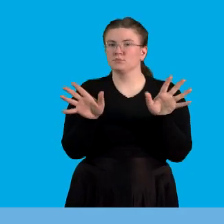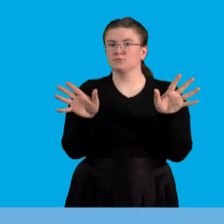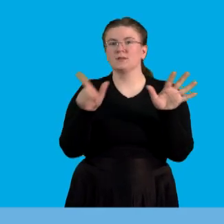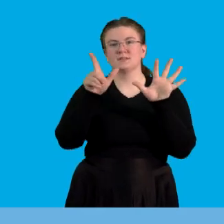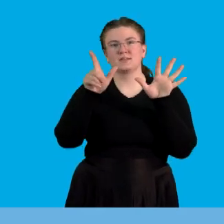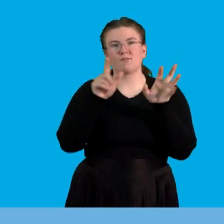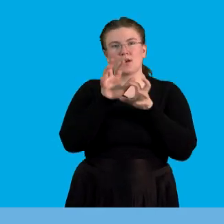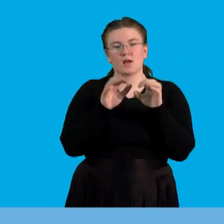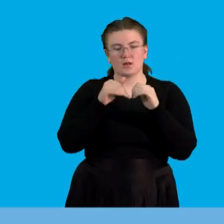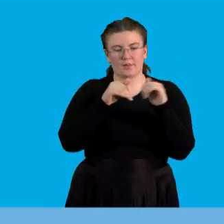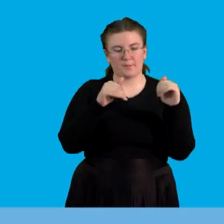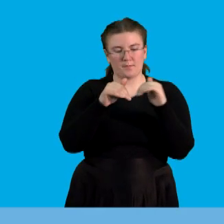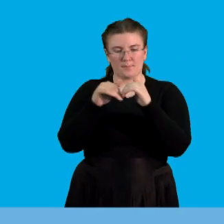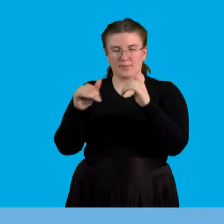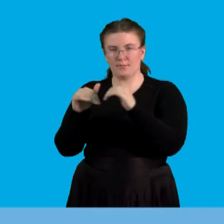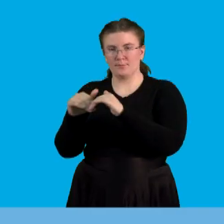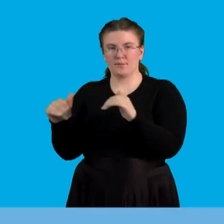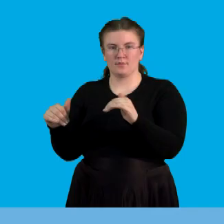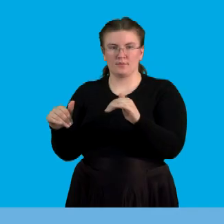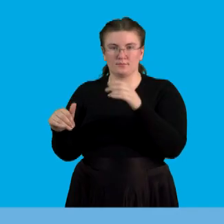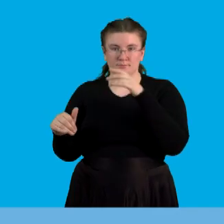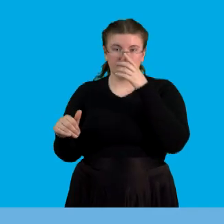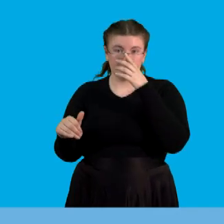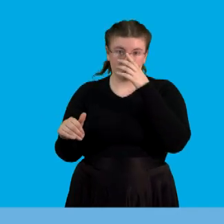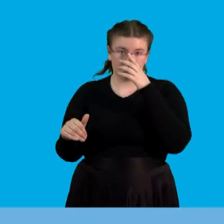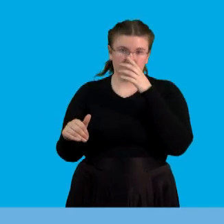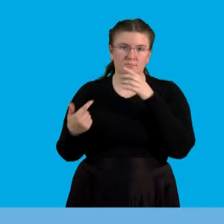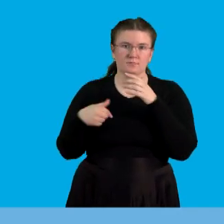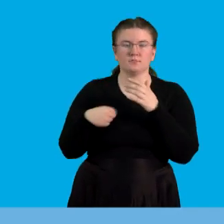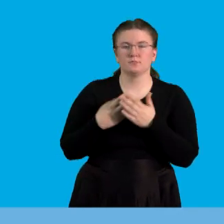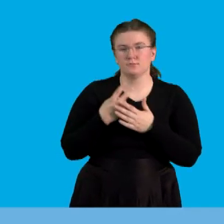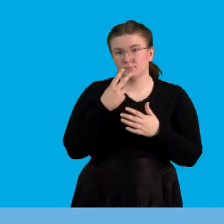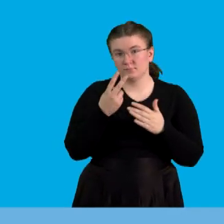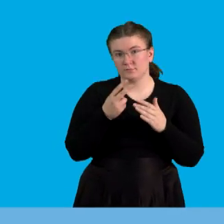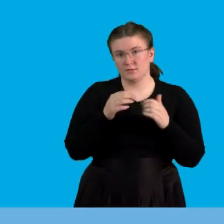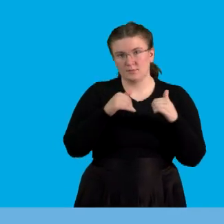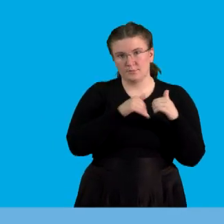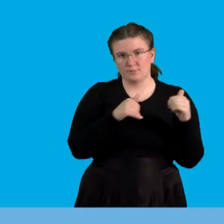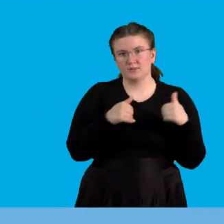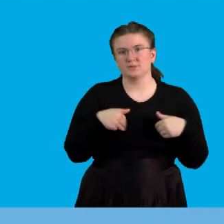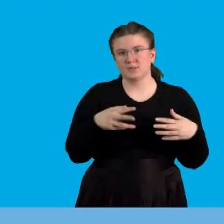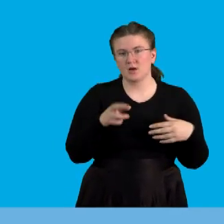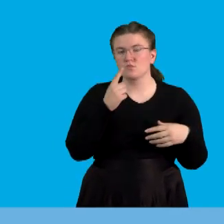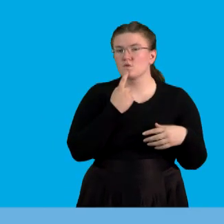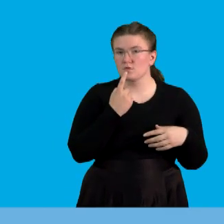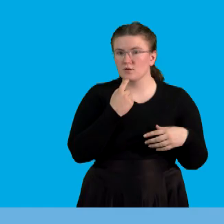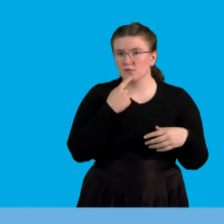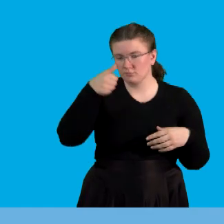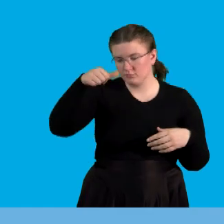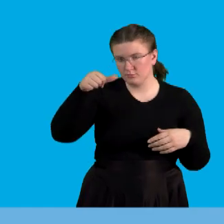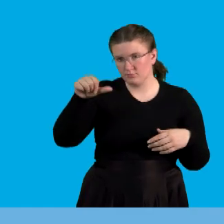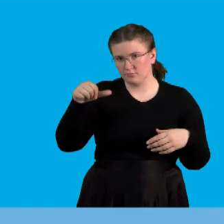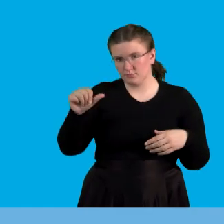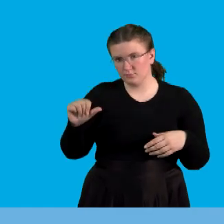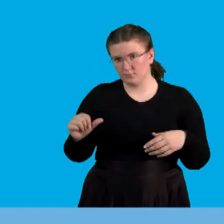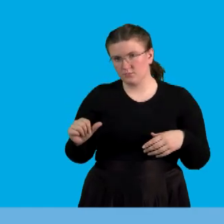split into 7 different colors, as we can see. They are going to split into 7 different colors, starting from the red, going all